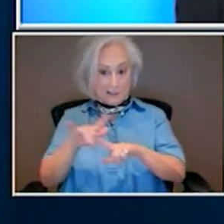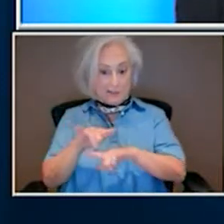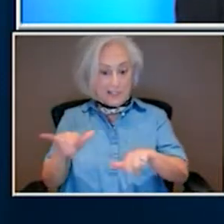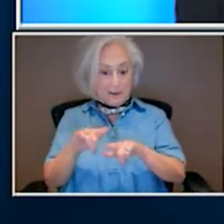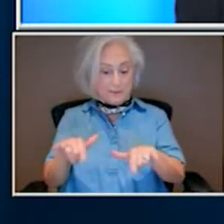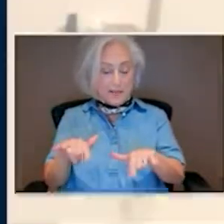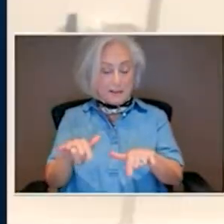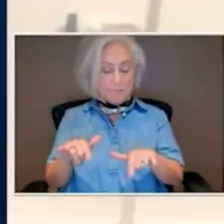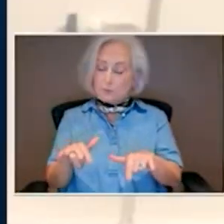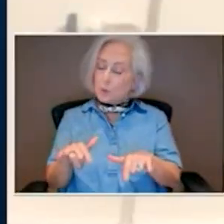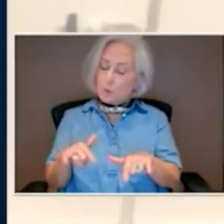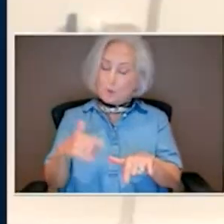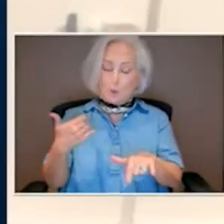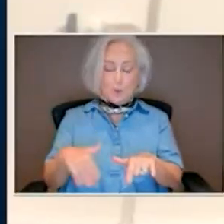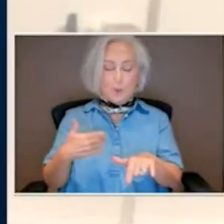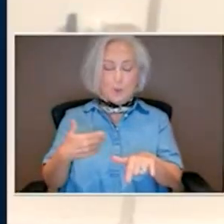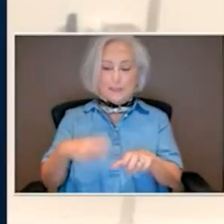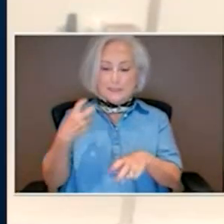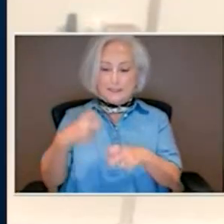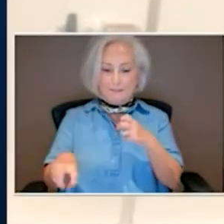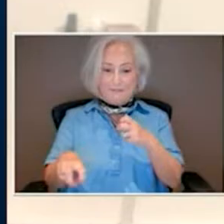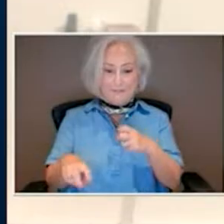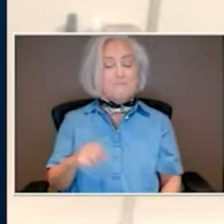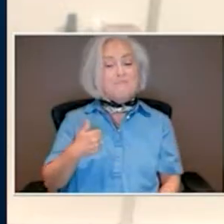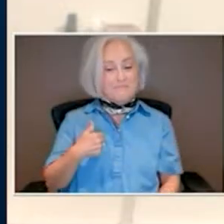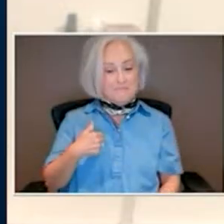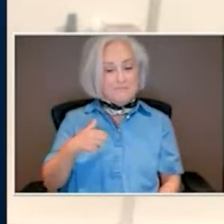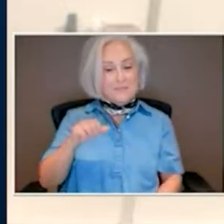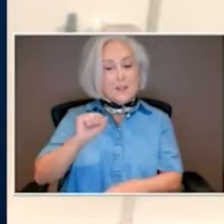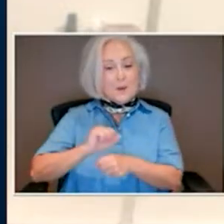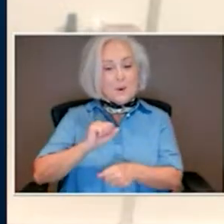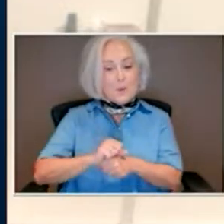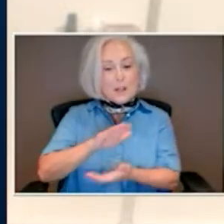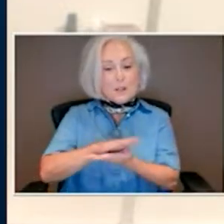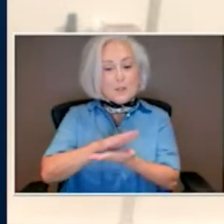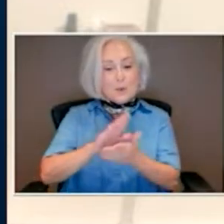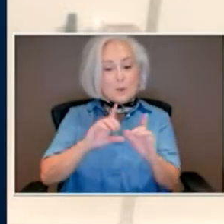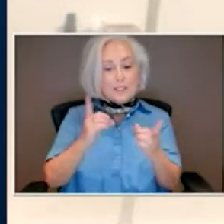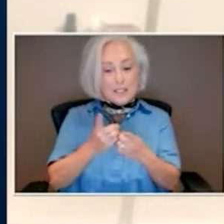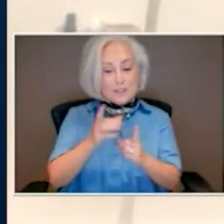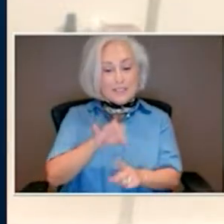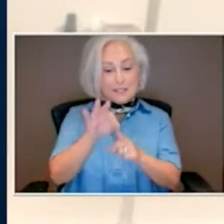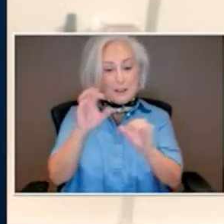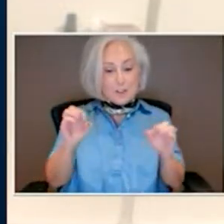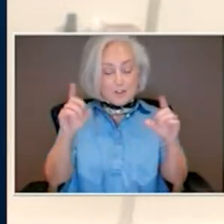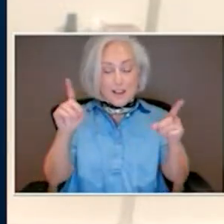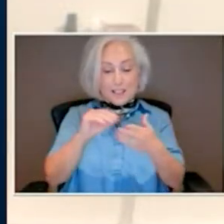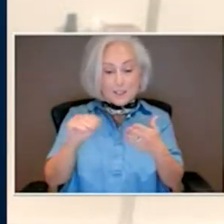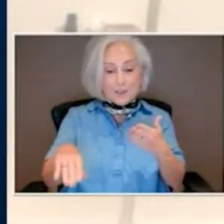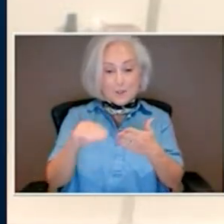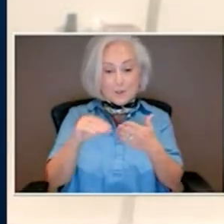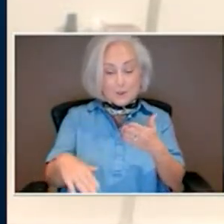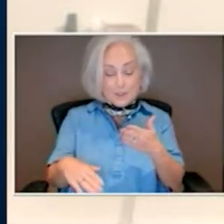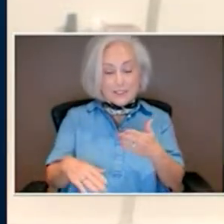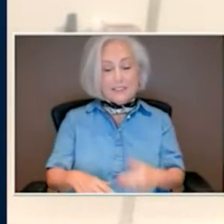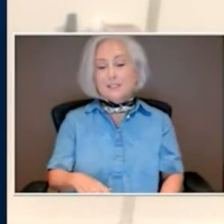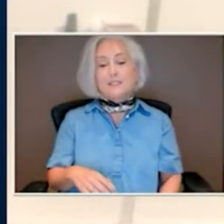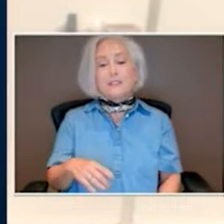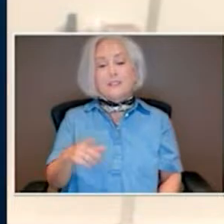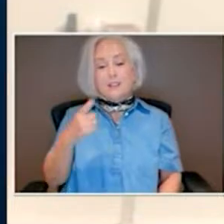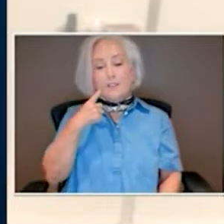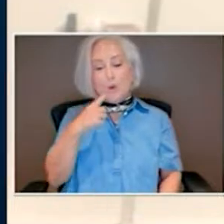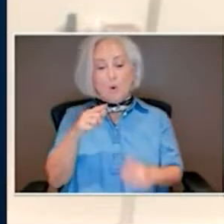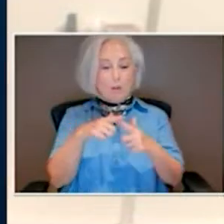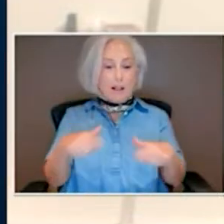easy. Yes, I work in a school district. I work with special education students on their